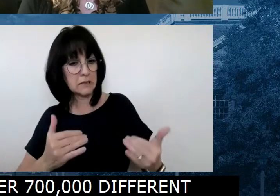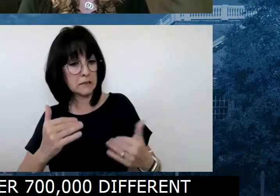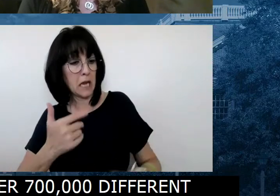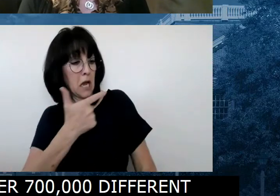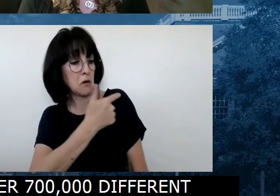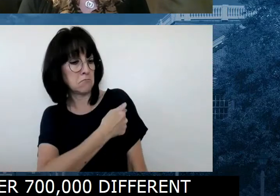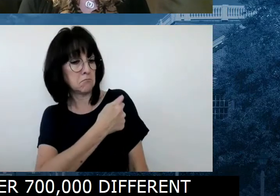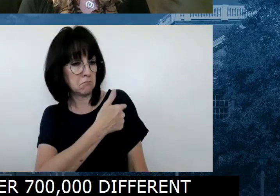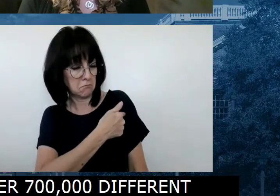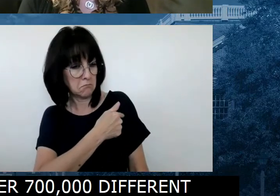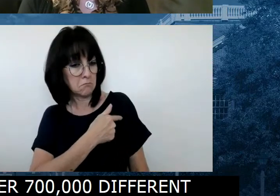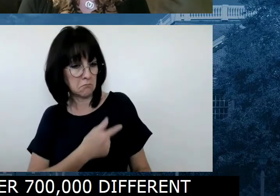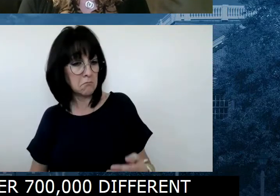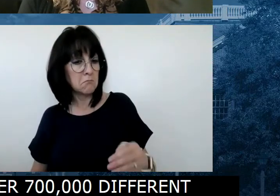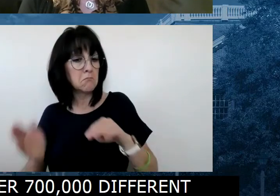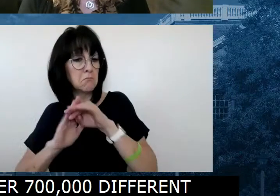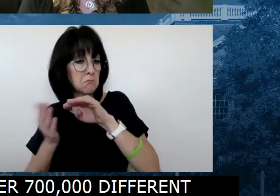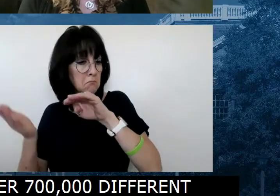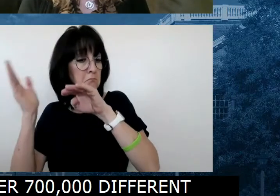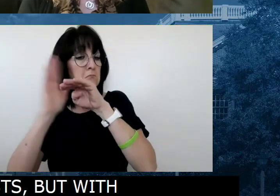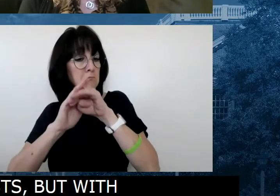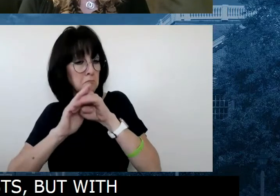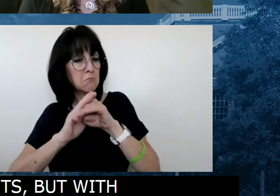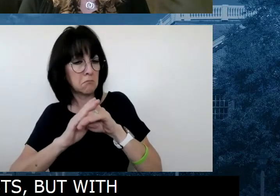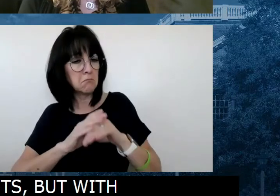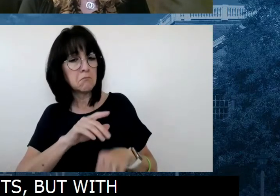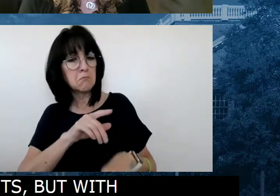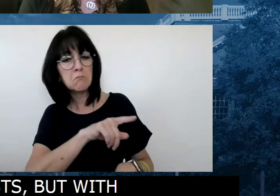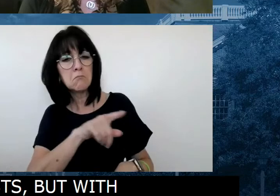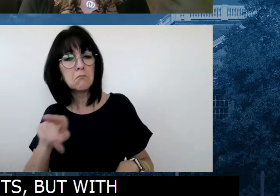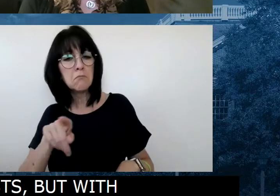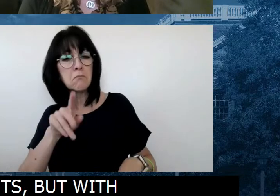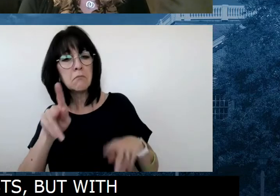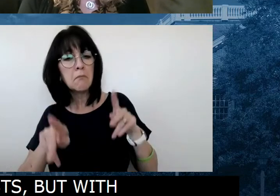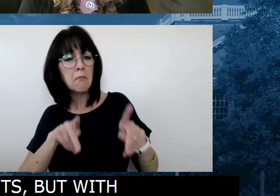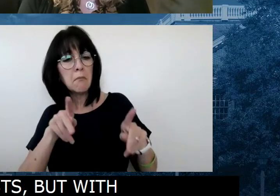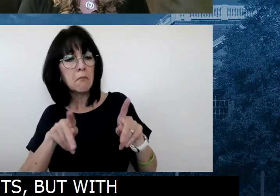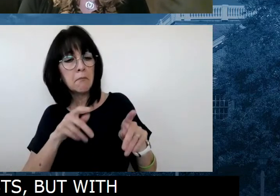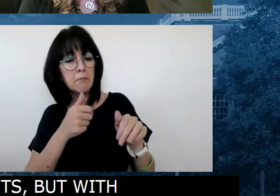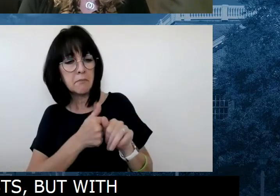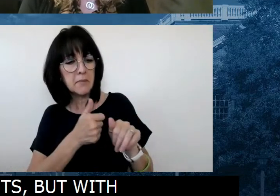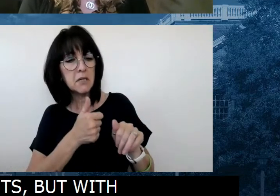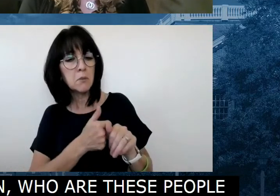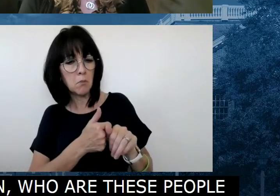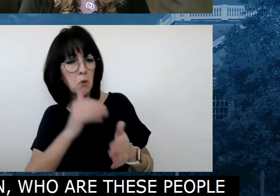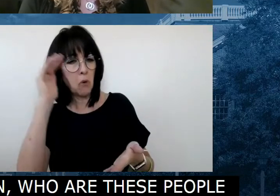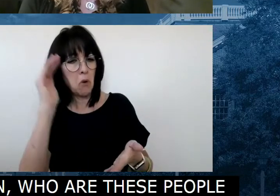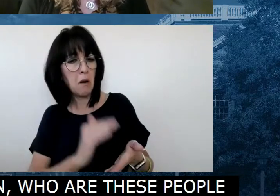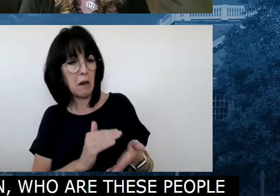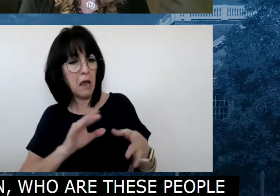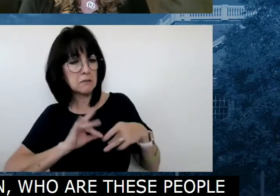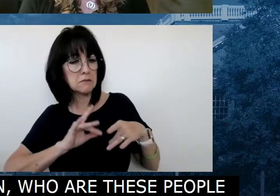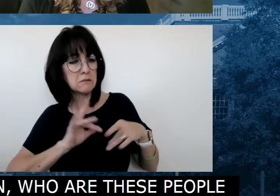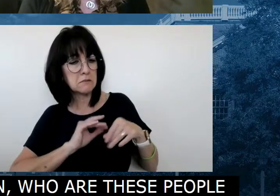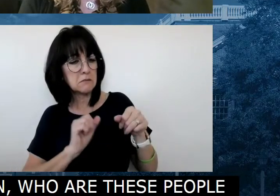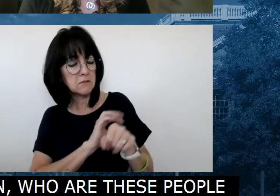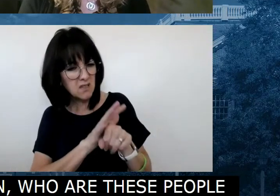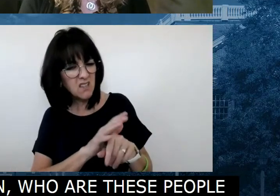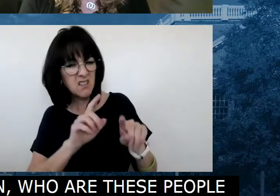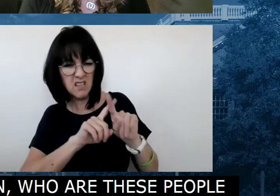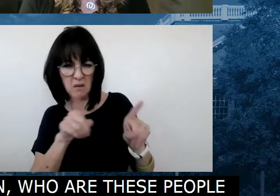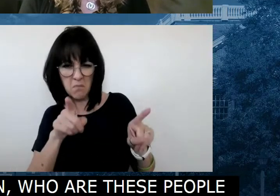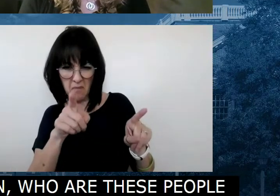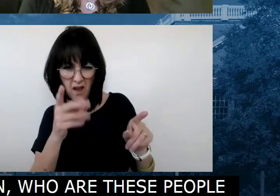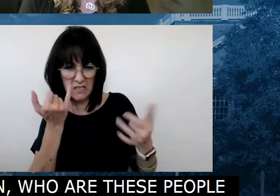stats down, who are these people that are still getting tested? Do you know if they're vaccinated or unvaccinated? And are you still able to